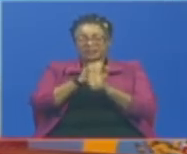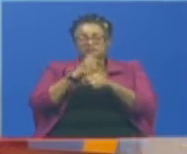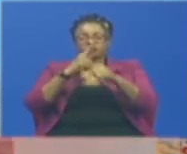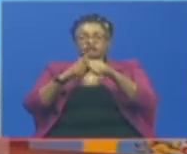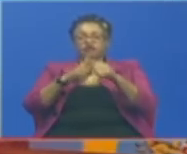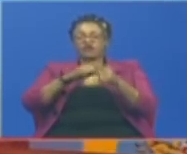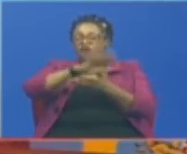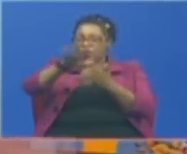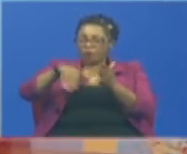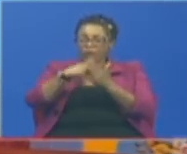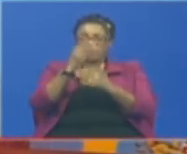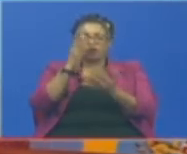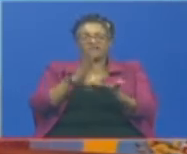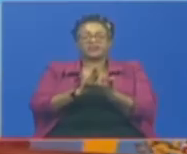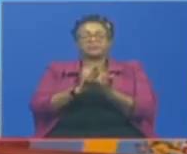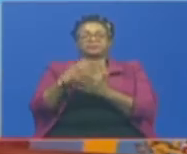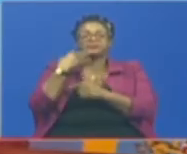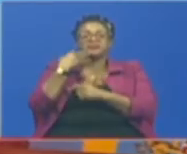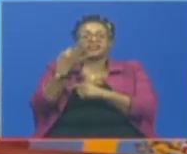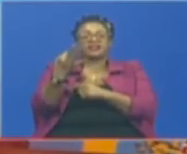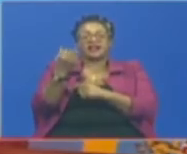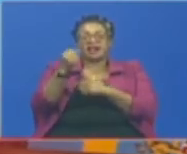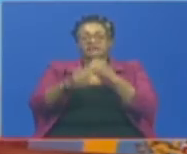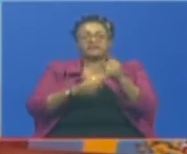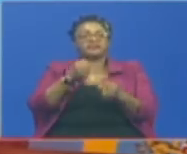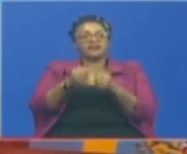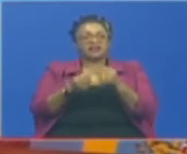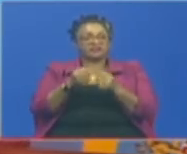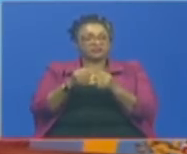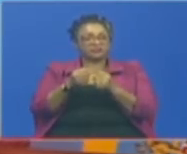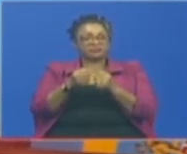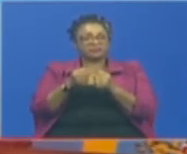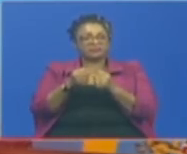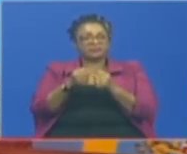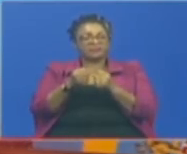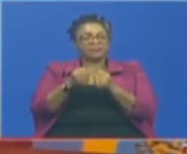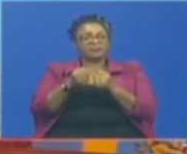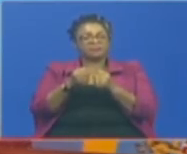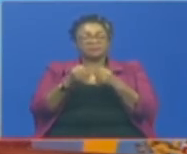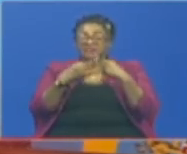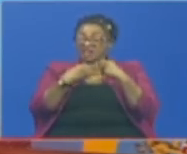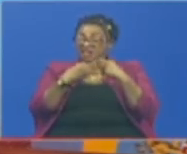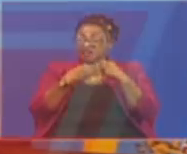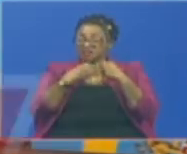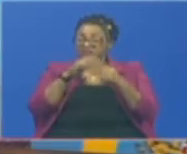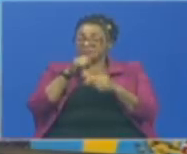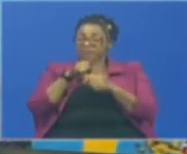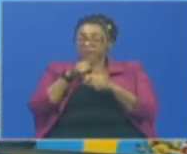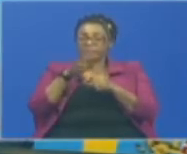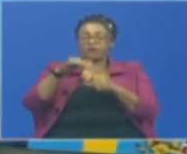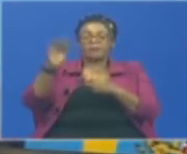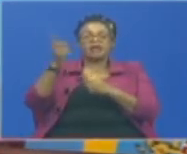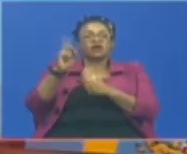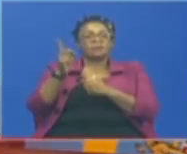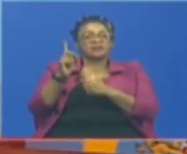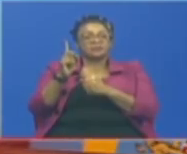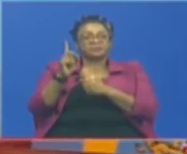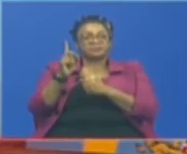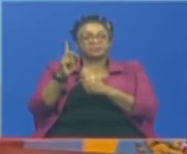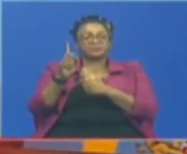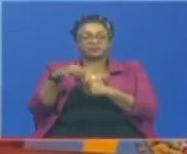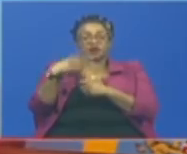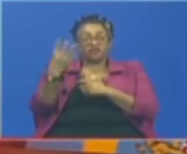confirmed to 355. 8 of these are from Nairobi and